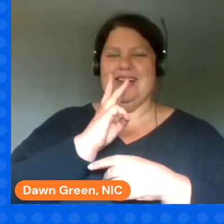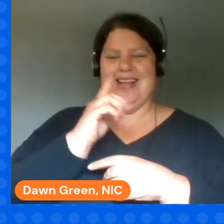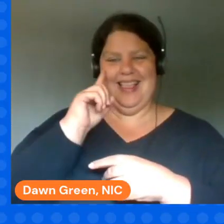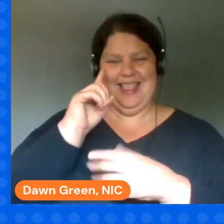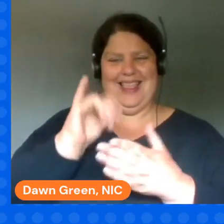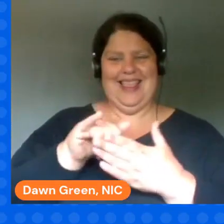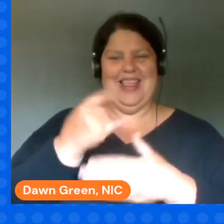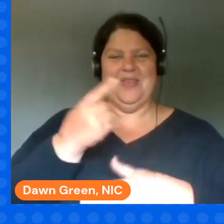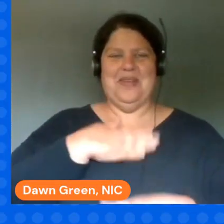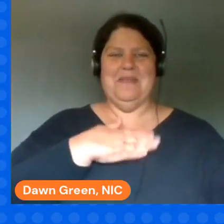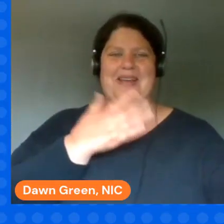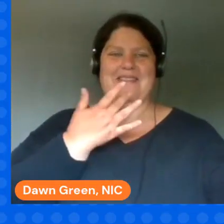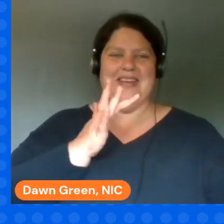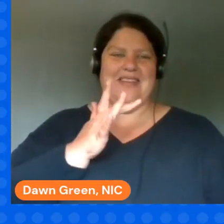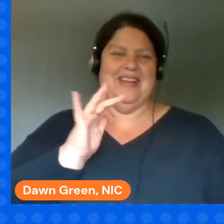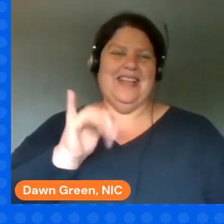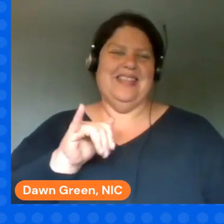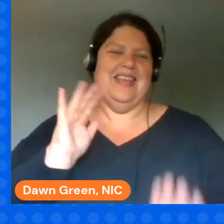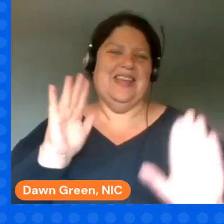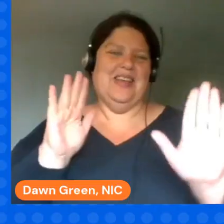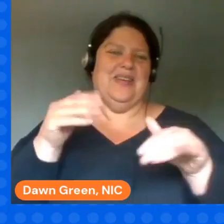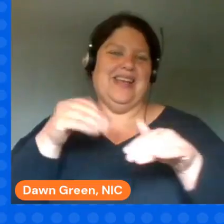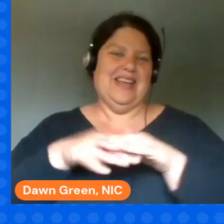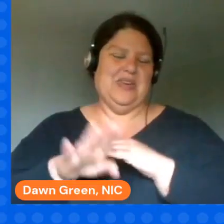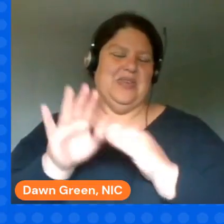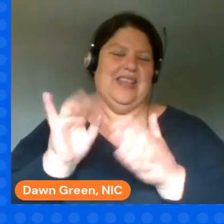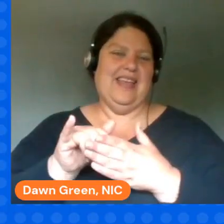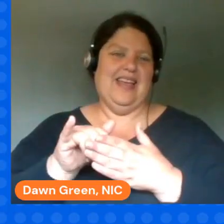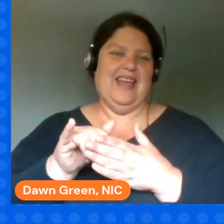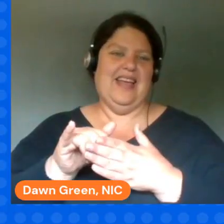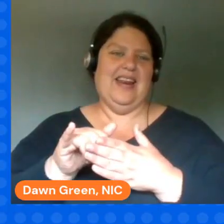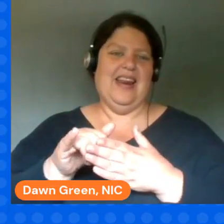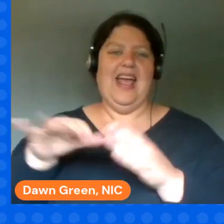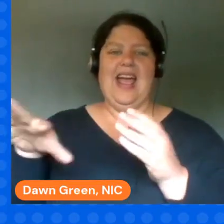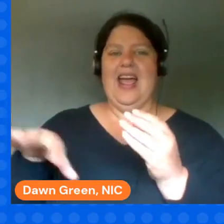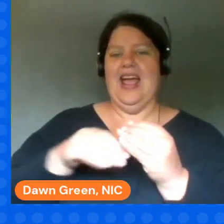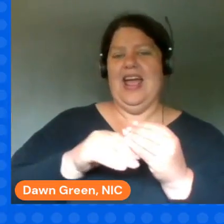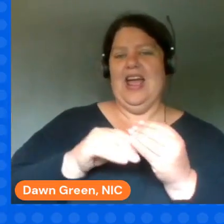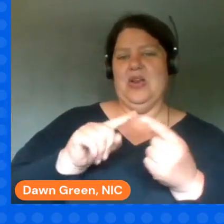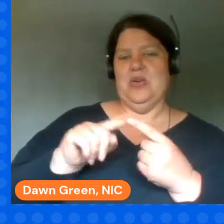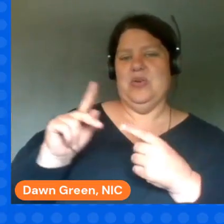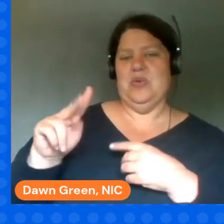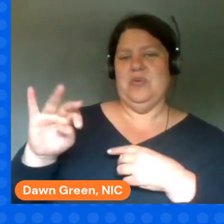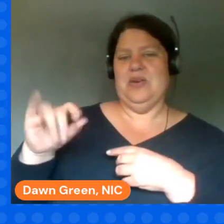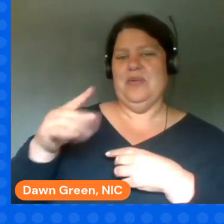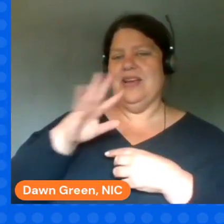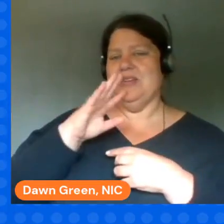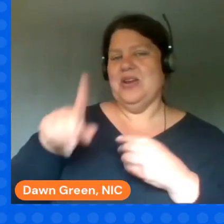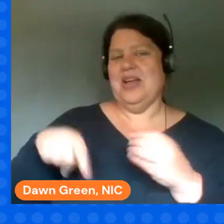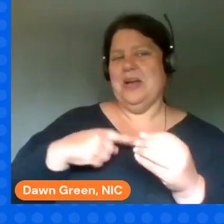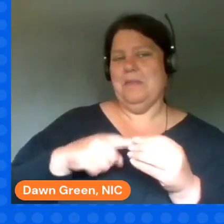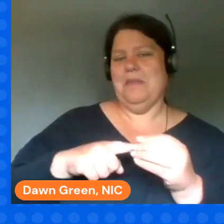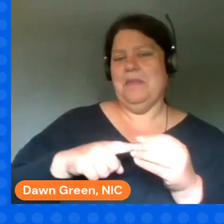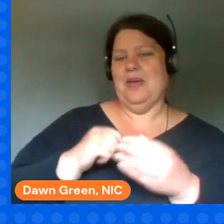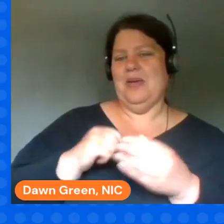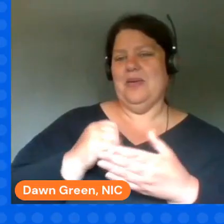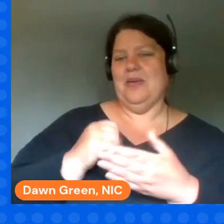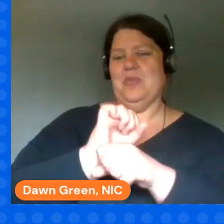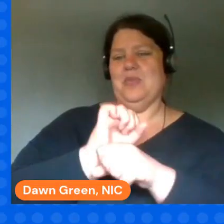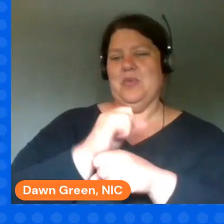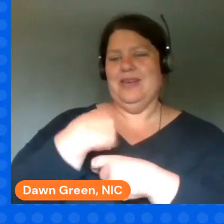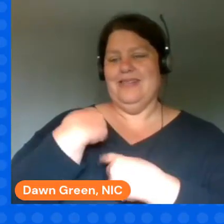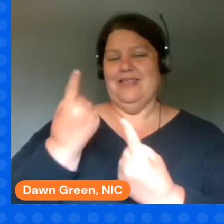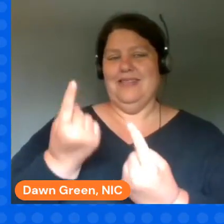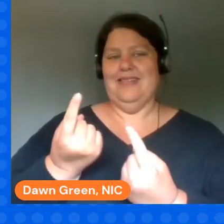a great entryway into this. And just to add on to Craig talking about some of the work that we're doing,